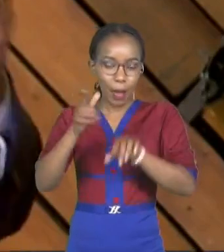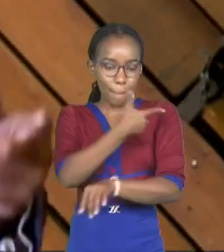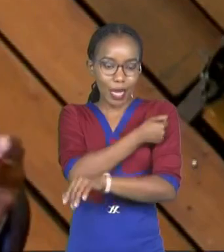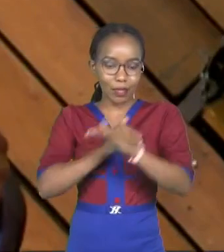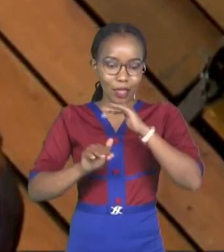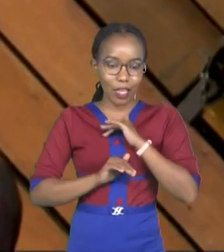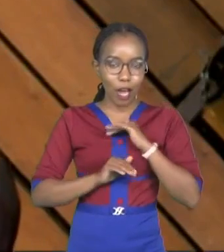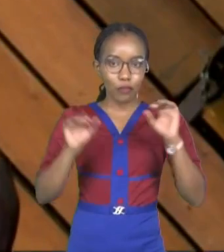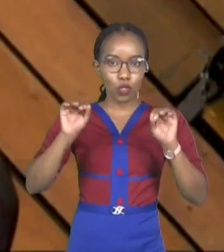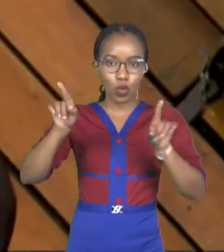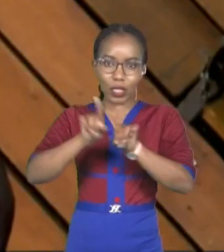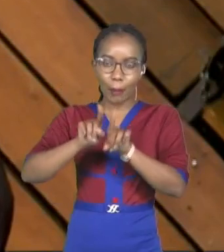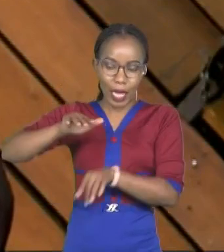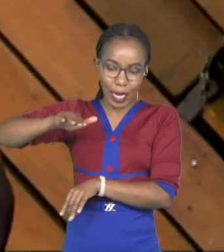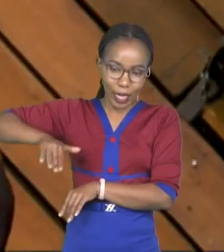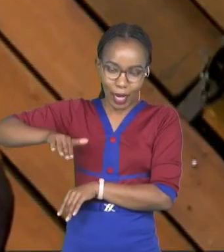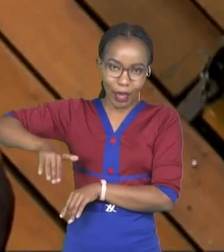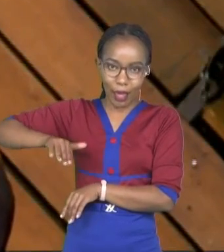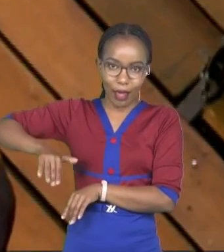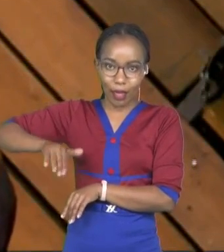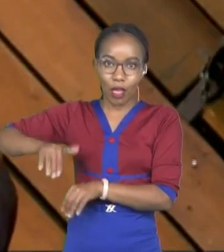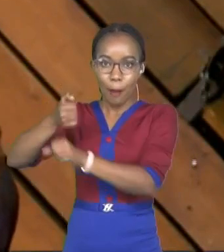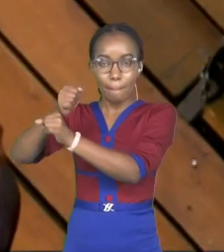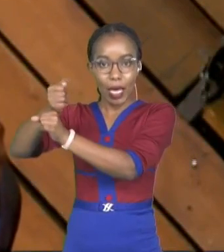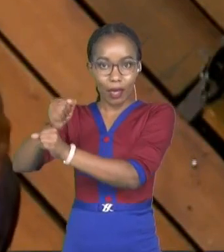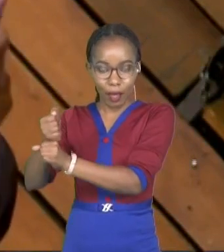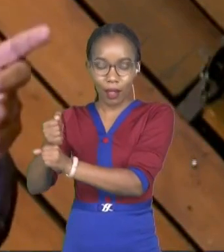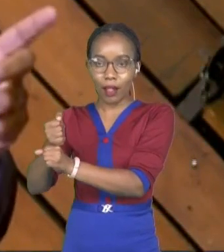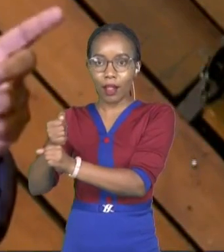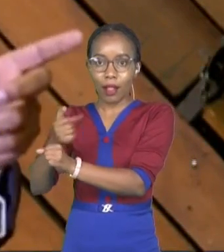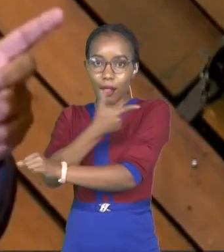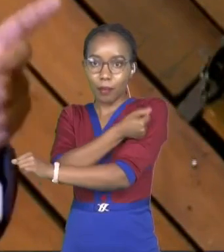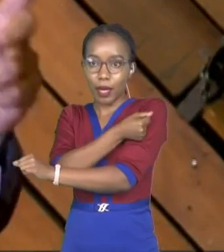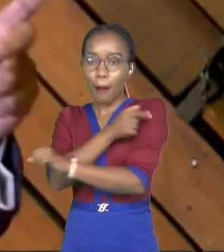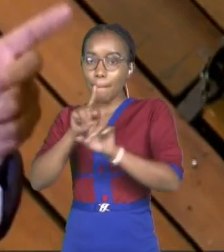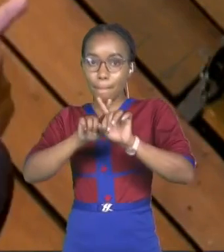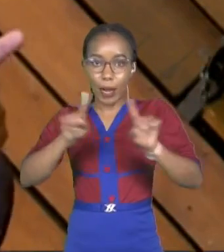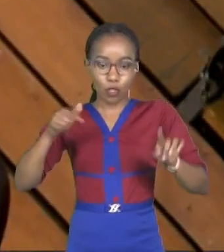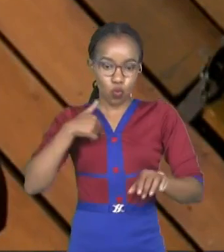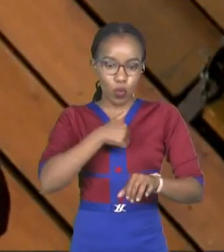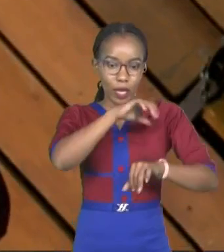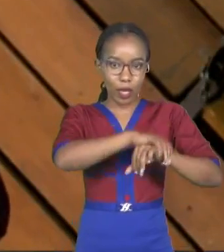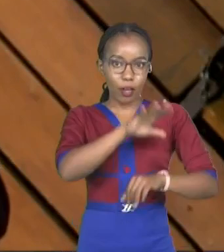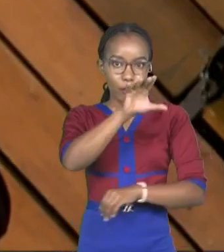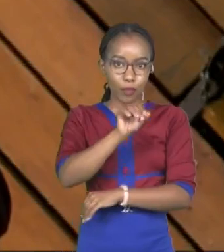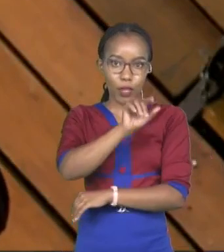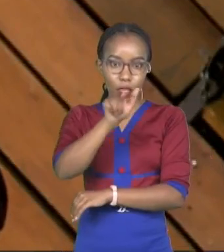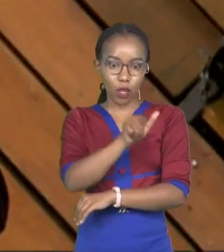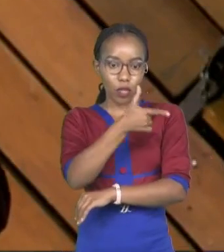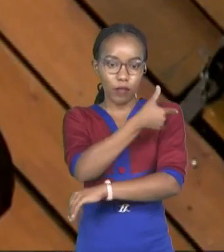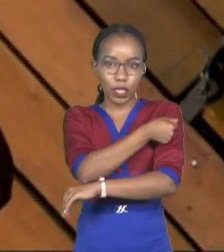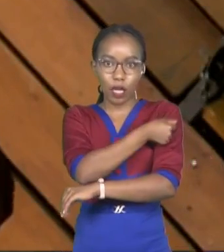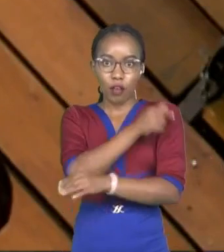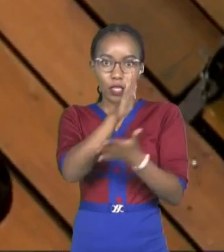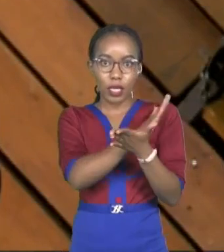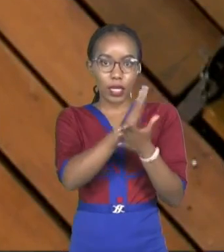and delays of production, we managed to get at least 50,000 vaccines for the sector